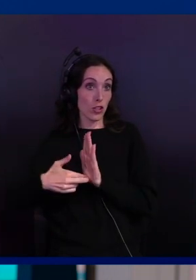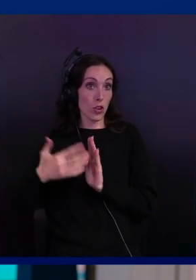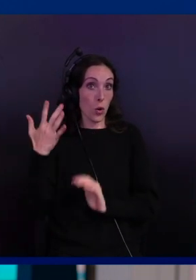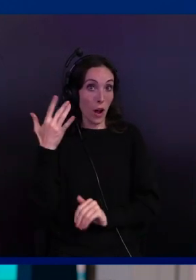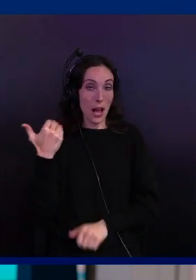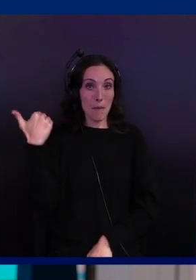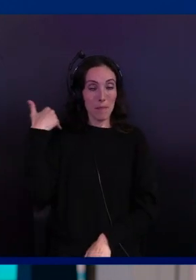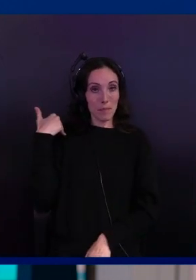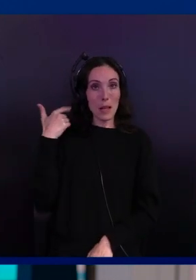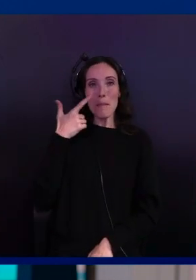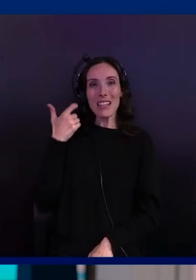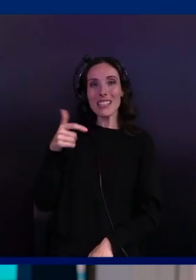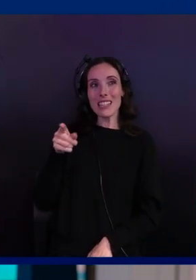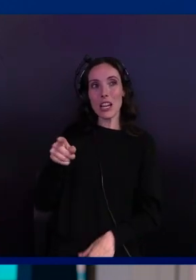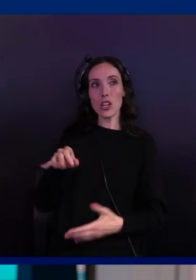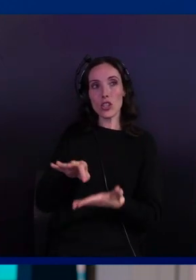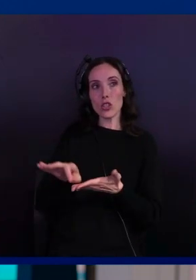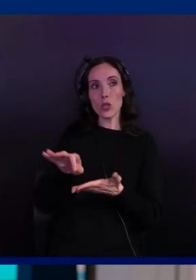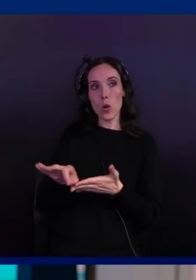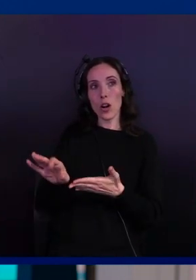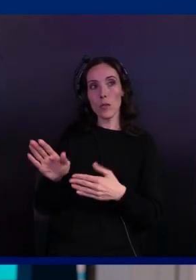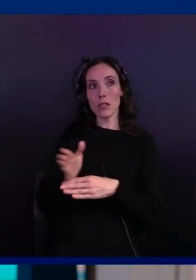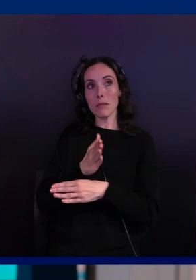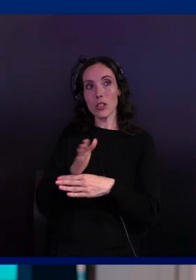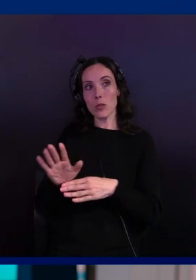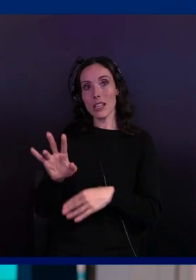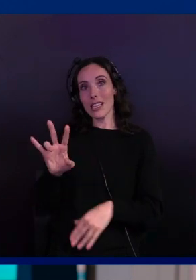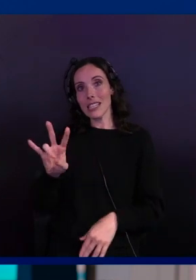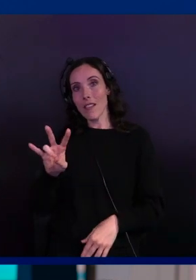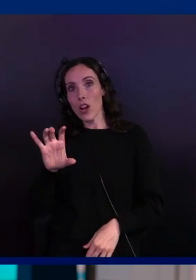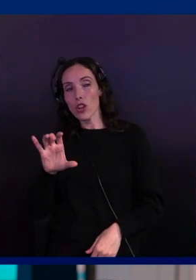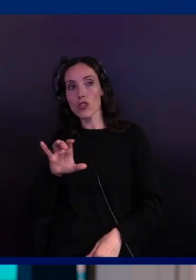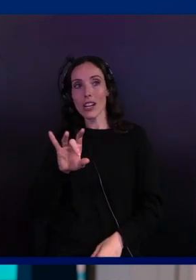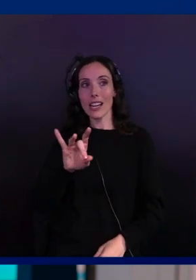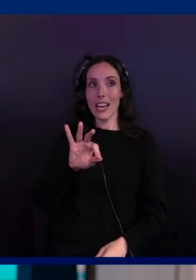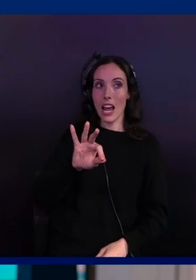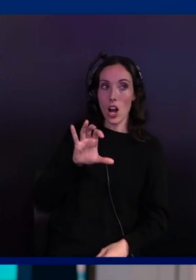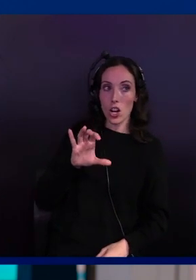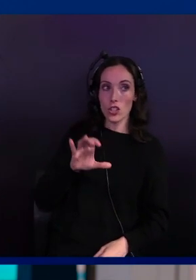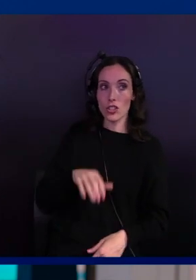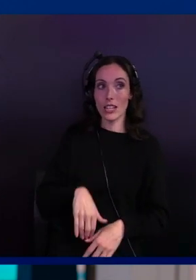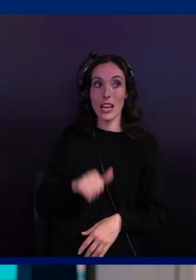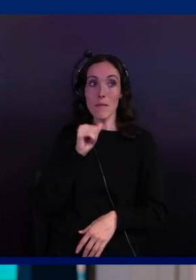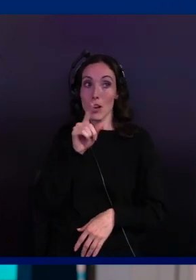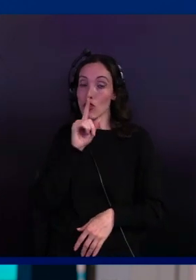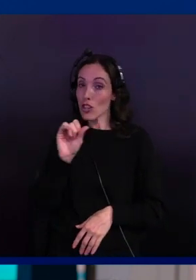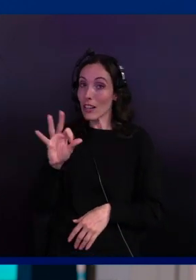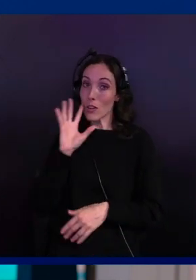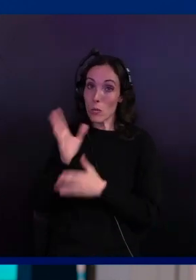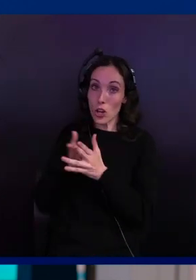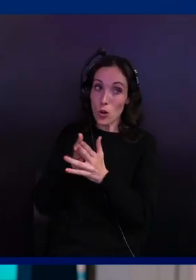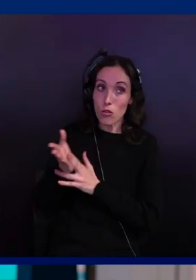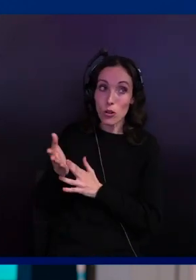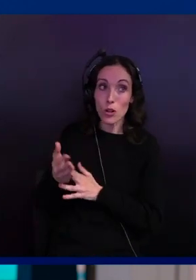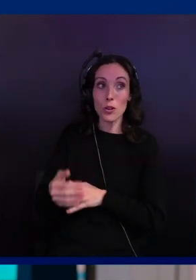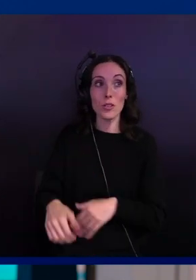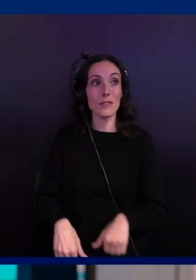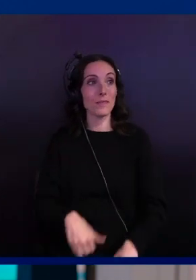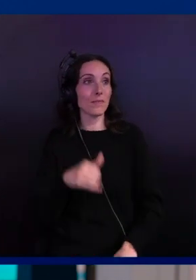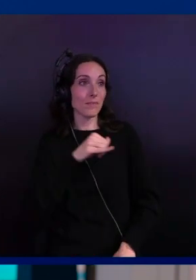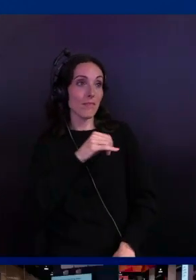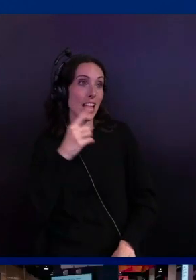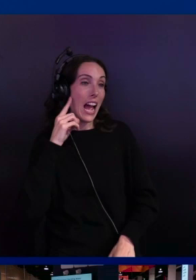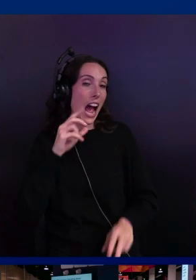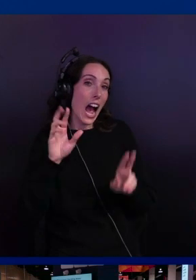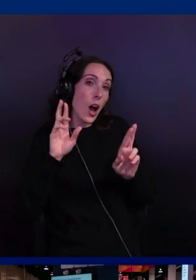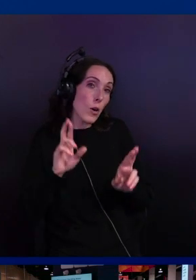700 and 900. So I'm excited for this one. Freddy Fraudster. I'm not sure if he's going to make it through. I was hoping that too legit to